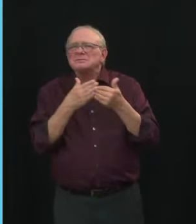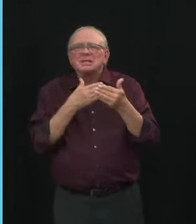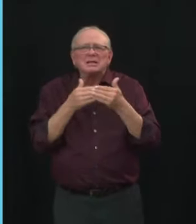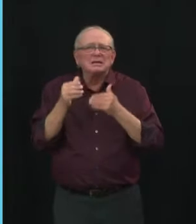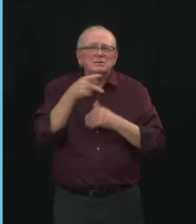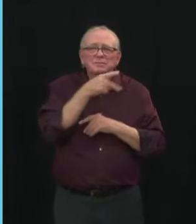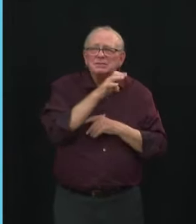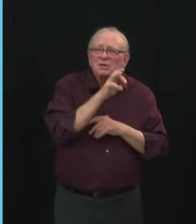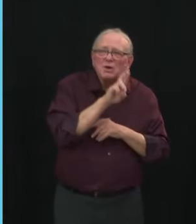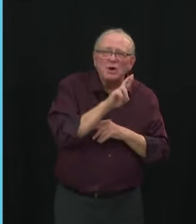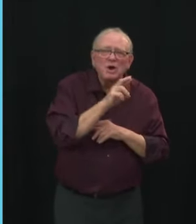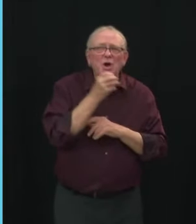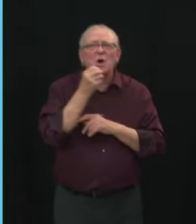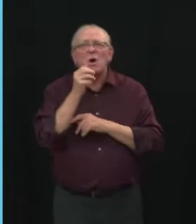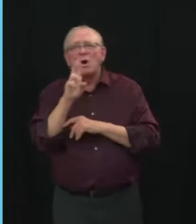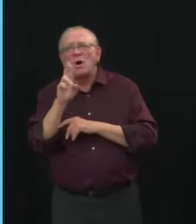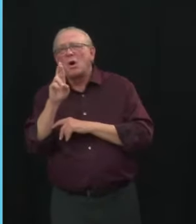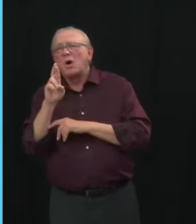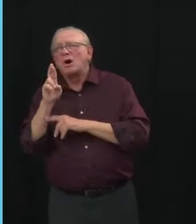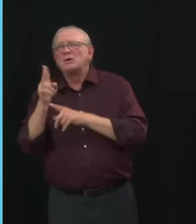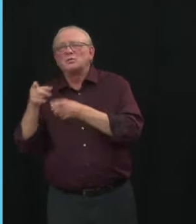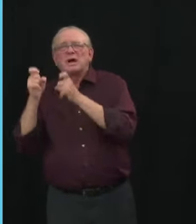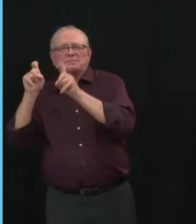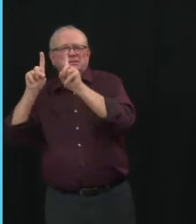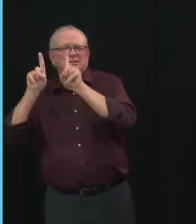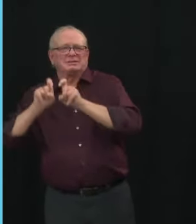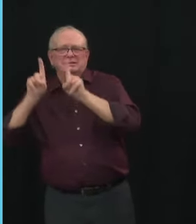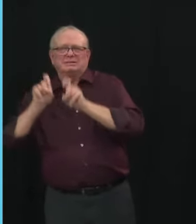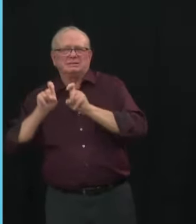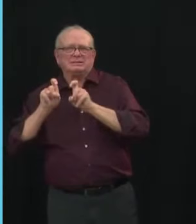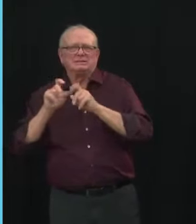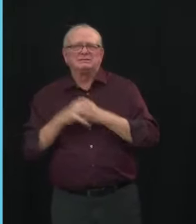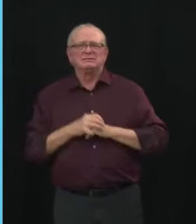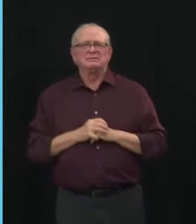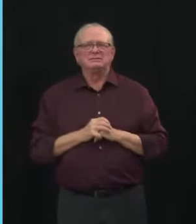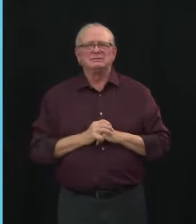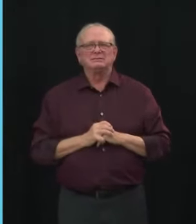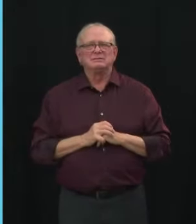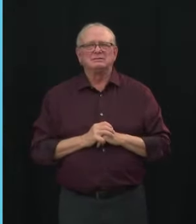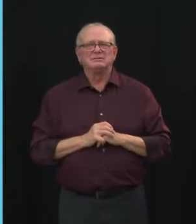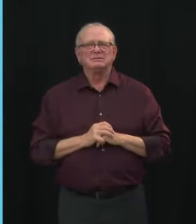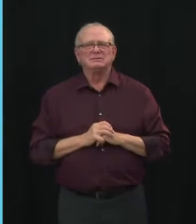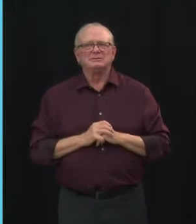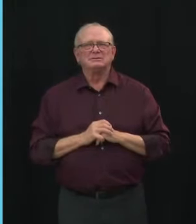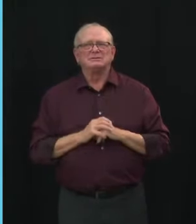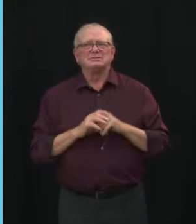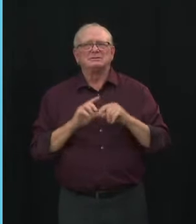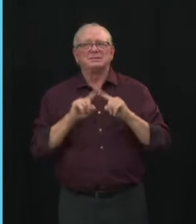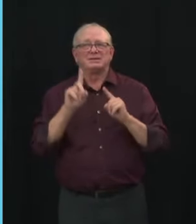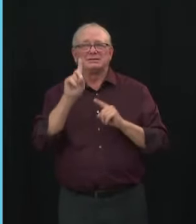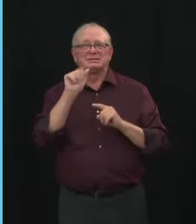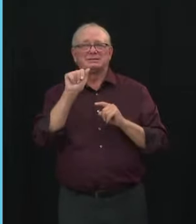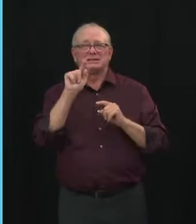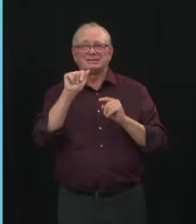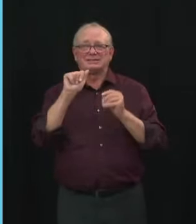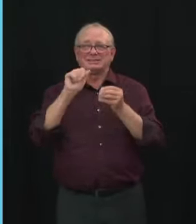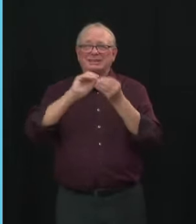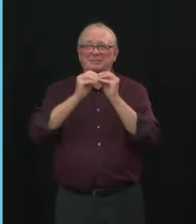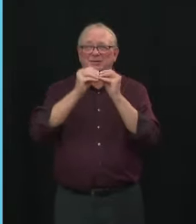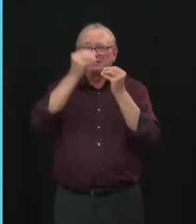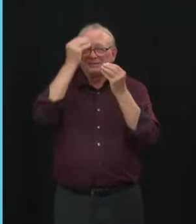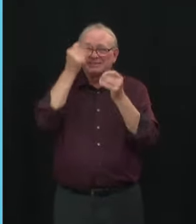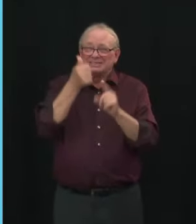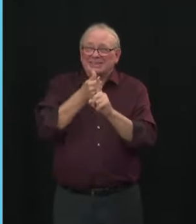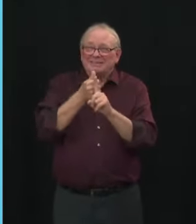test was done at the very beginning of the illness. So again, that PCR test presence or absence will